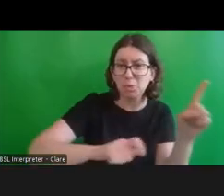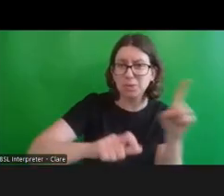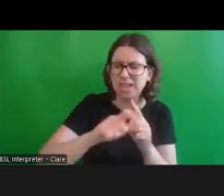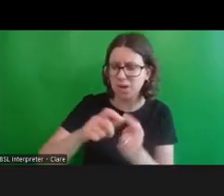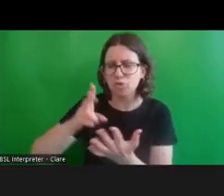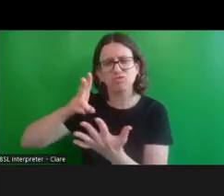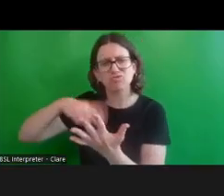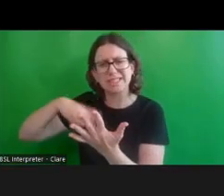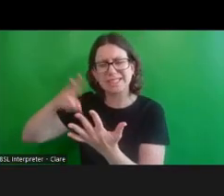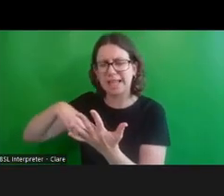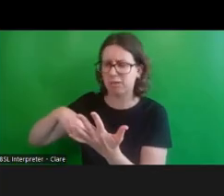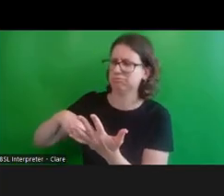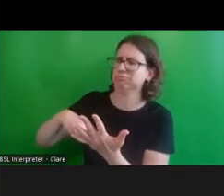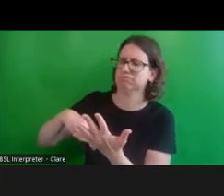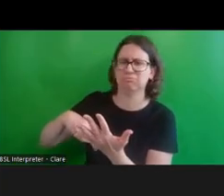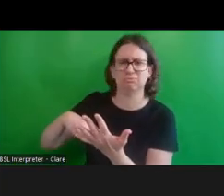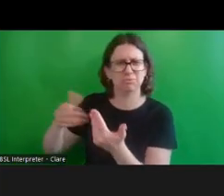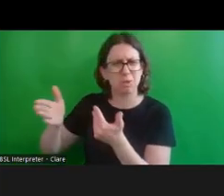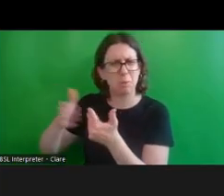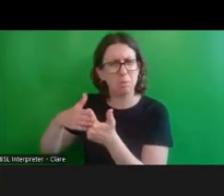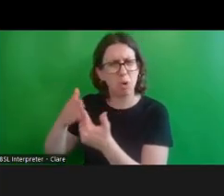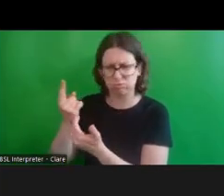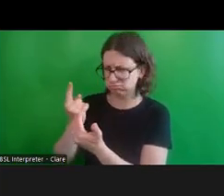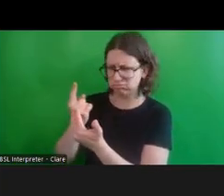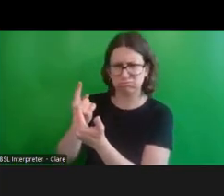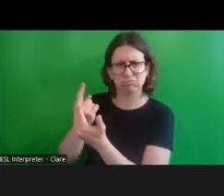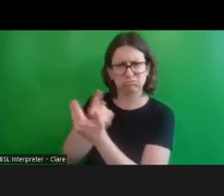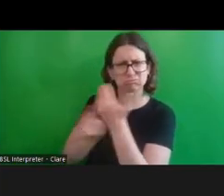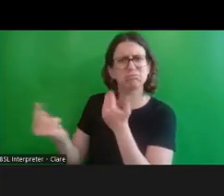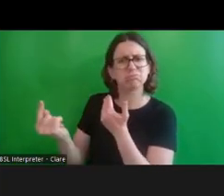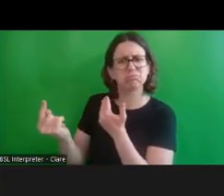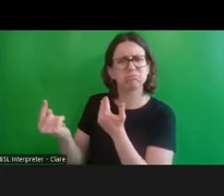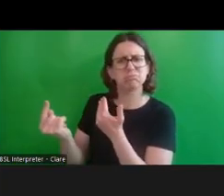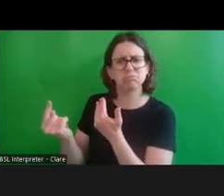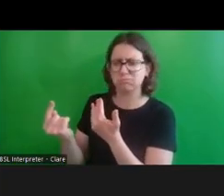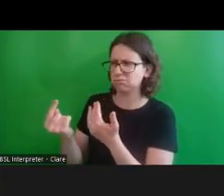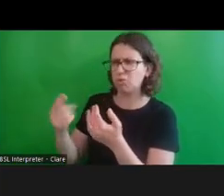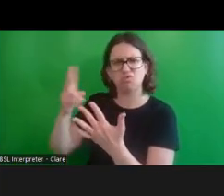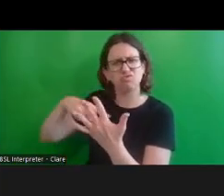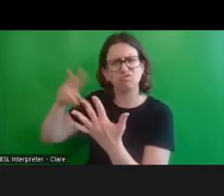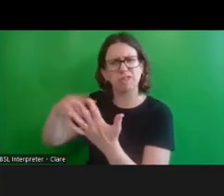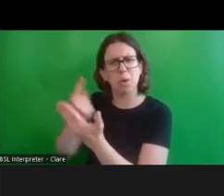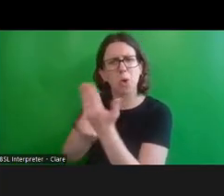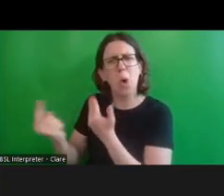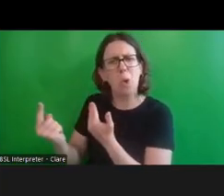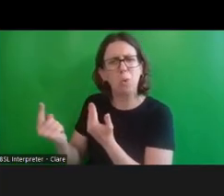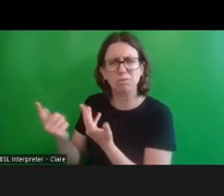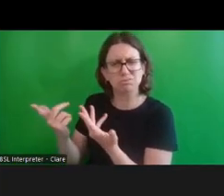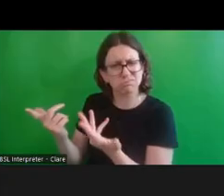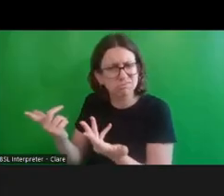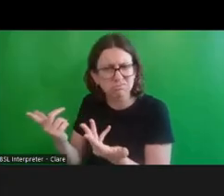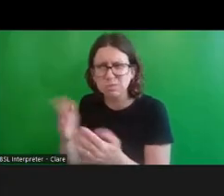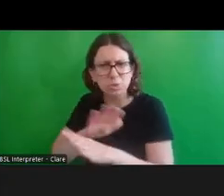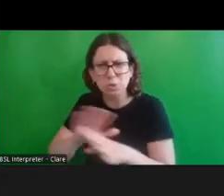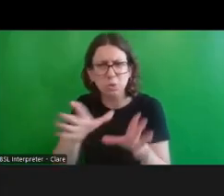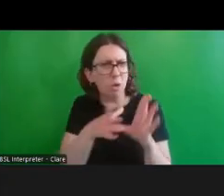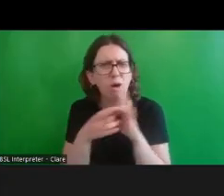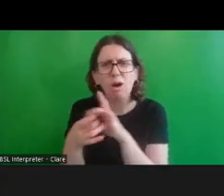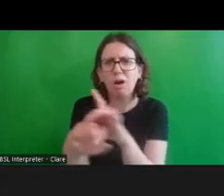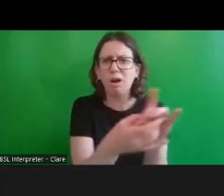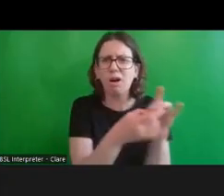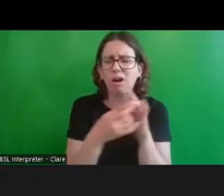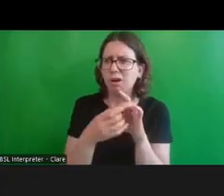seen, and I would argue incorrectly, but it's seen as a solitary act. It's seen as something you do in isolation, away from your culture and